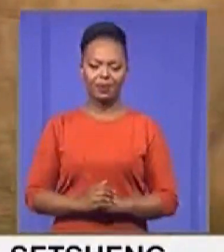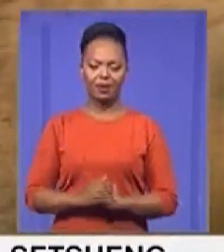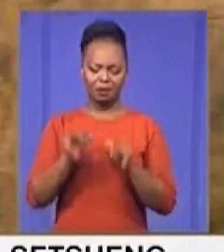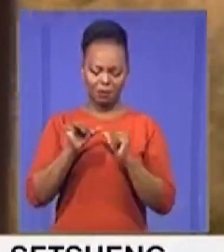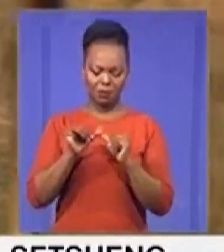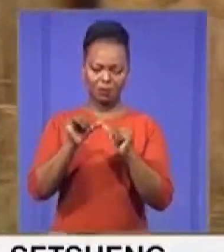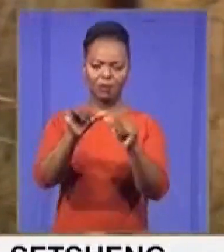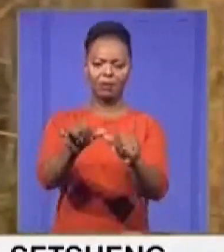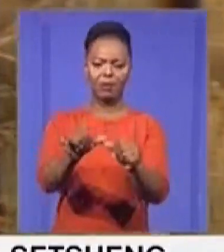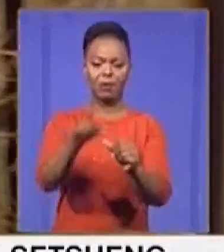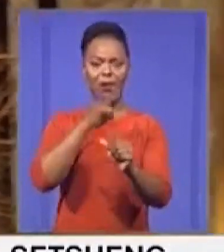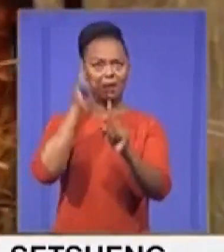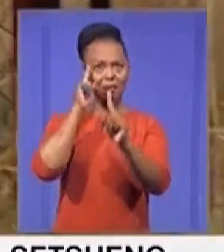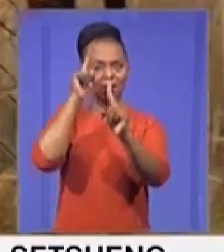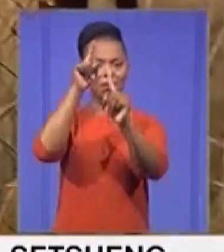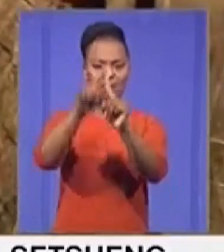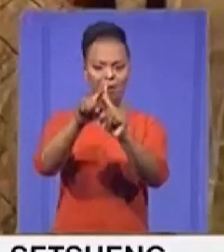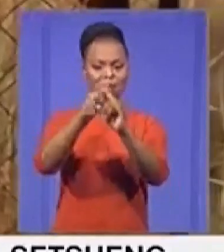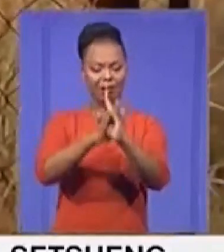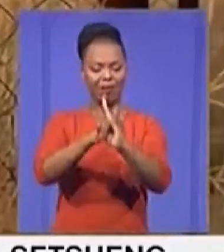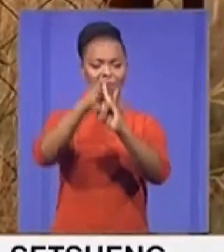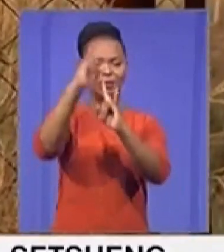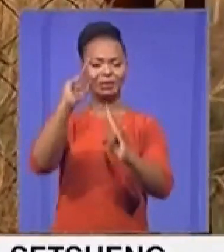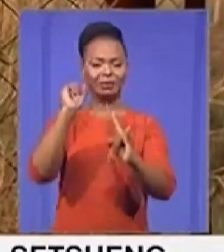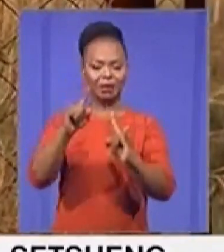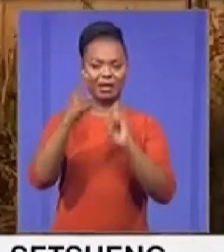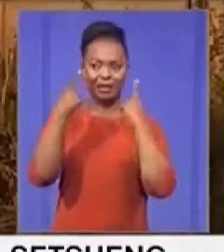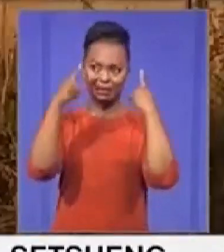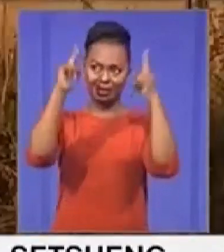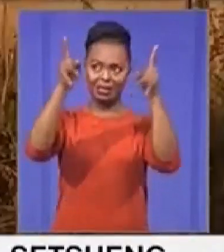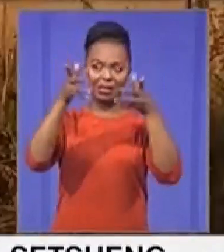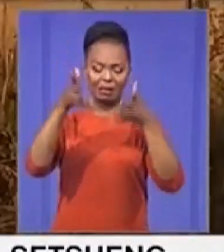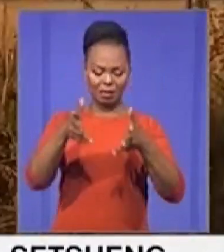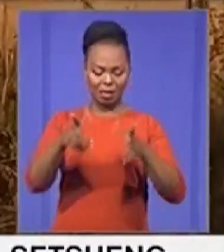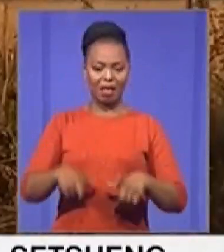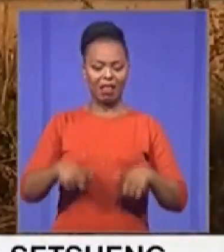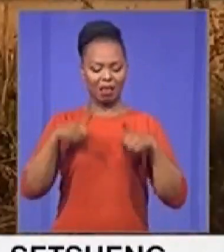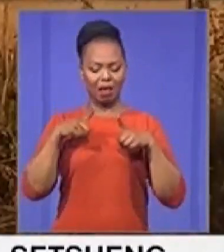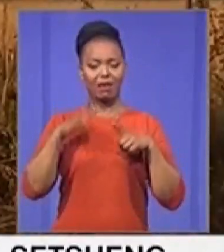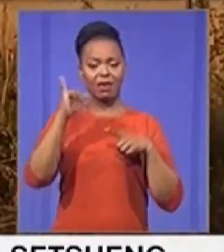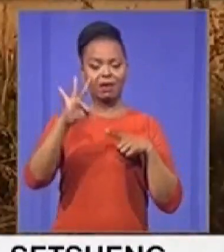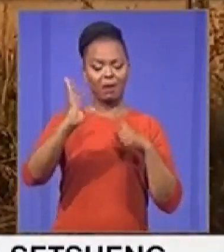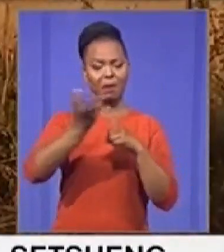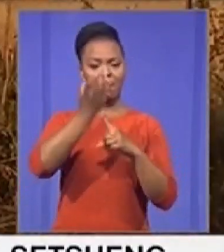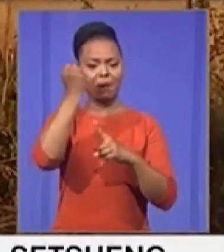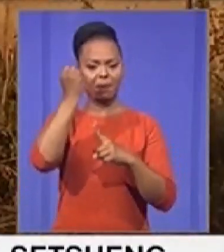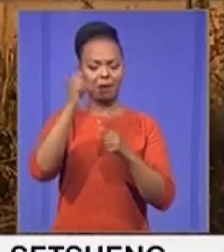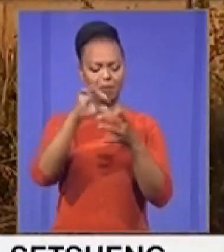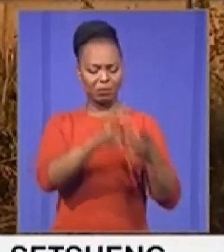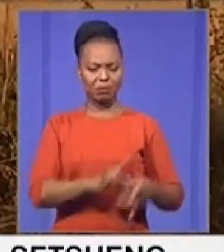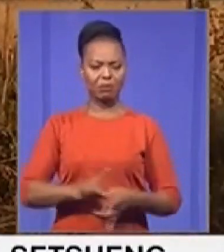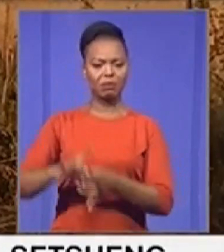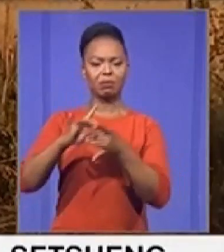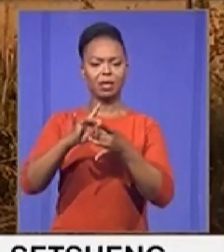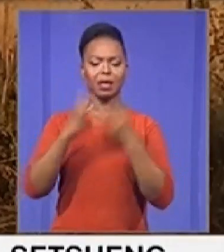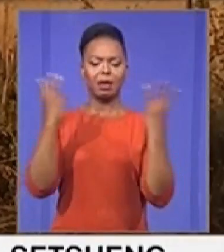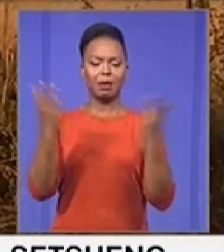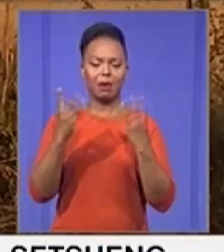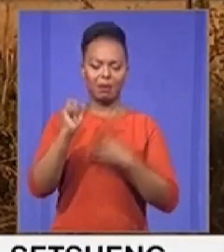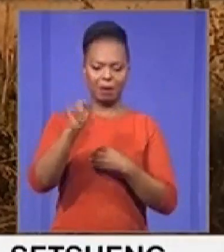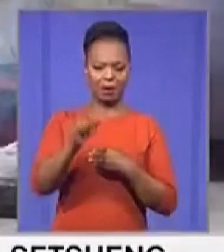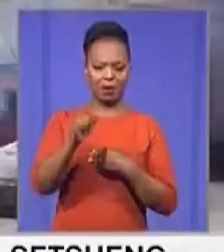main philosophy about success in life is if you get along with people, you